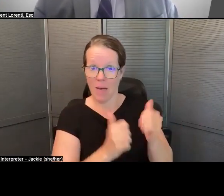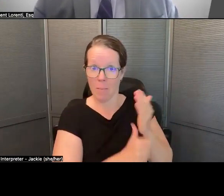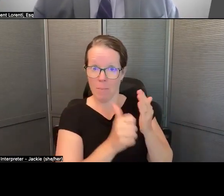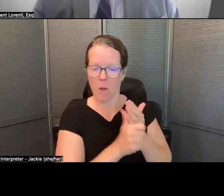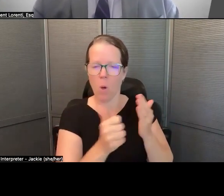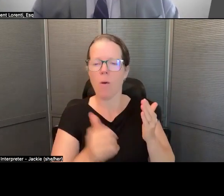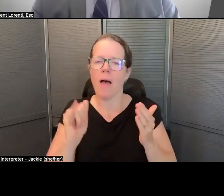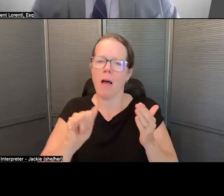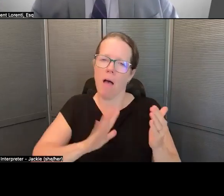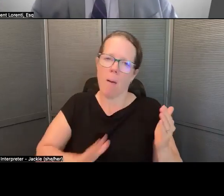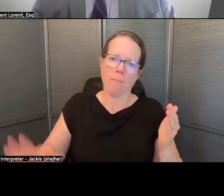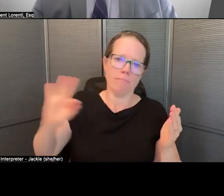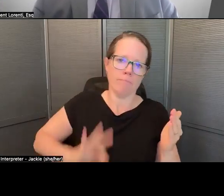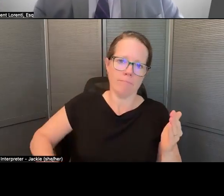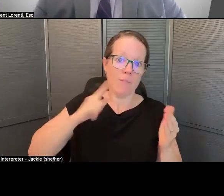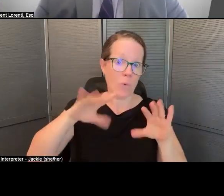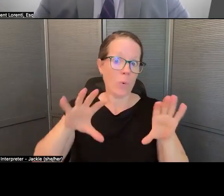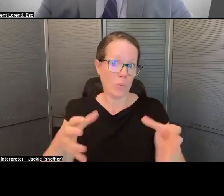Next slide.